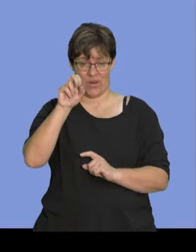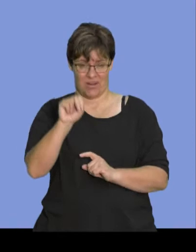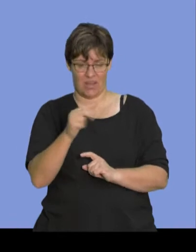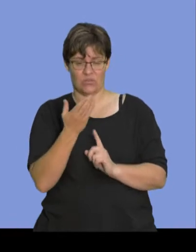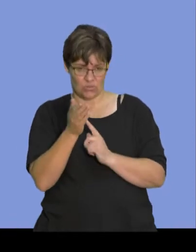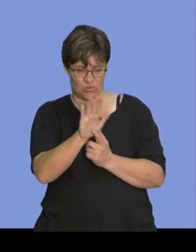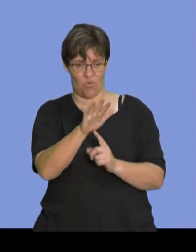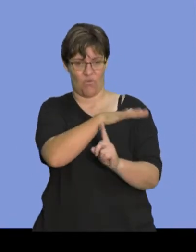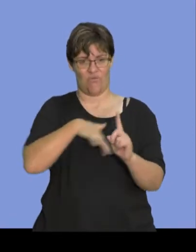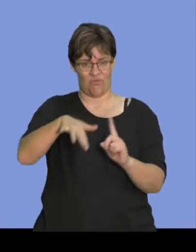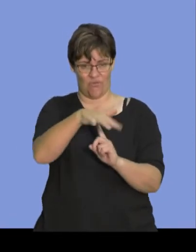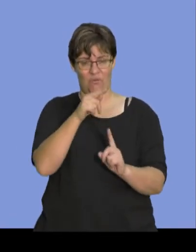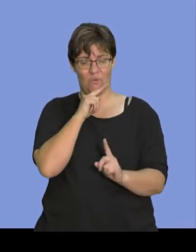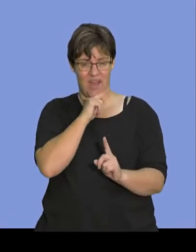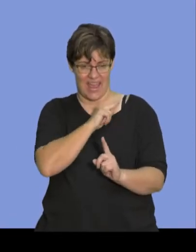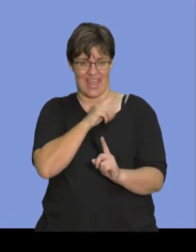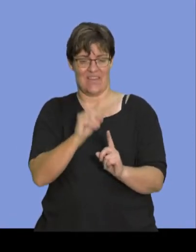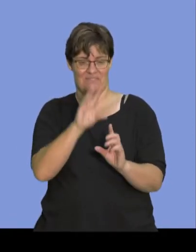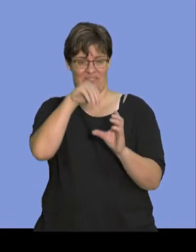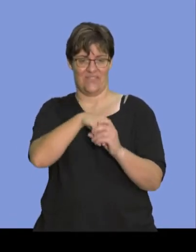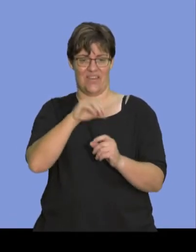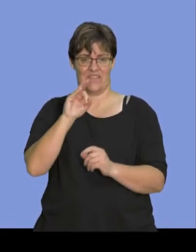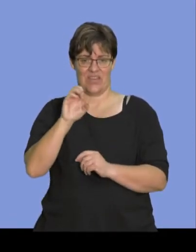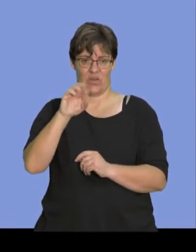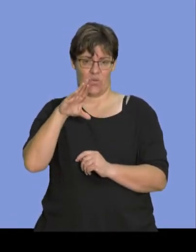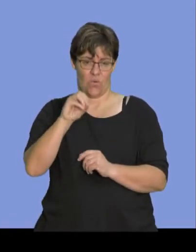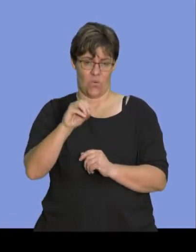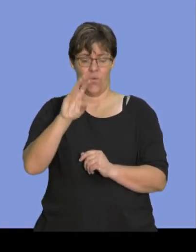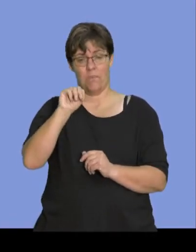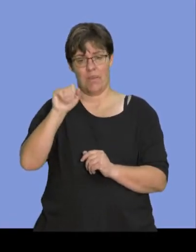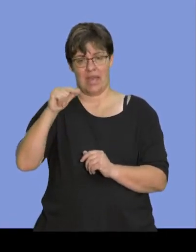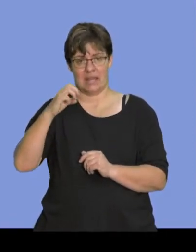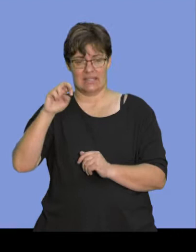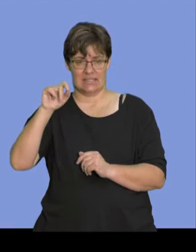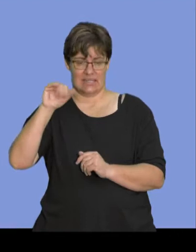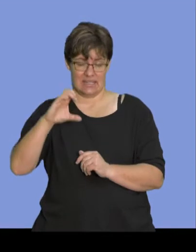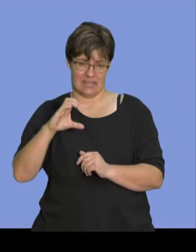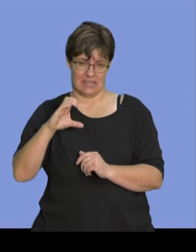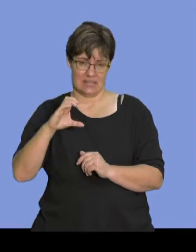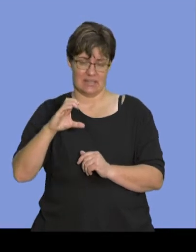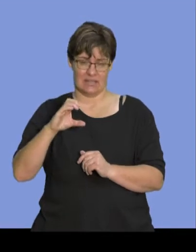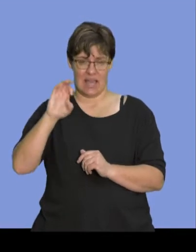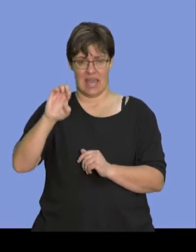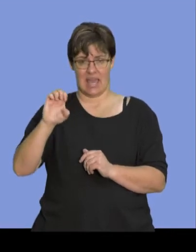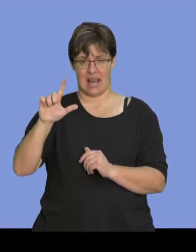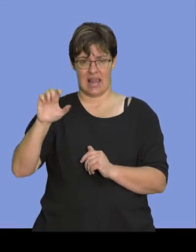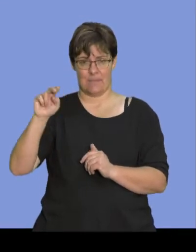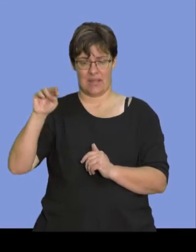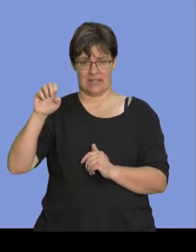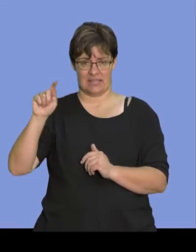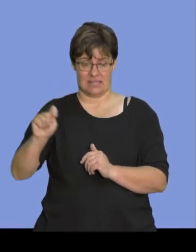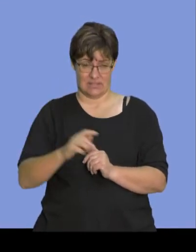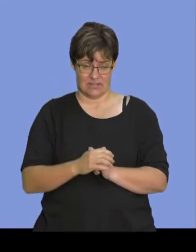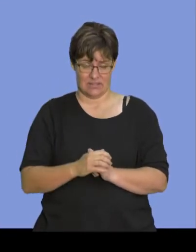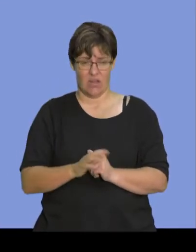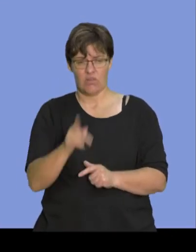to use ion to show the field because ion is a ferromagnetic element, right? So